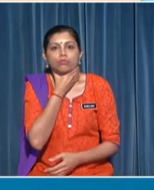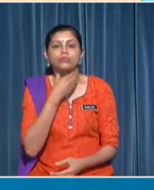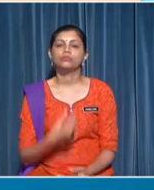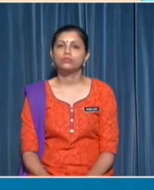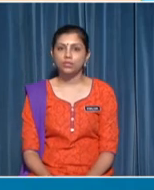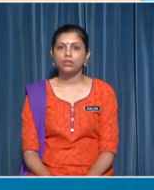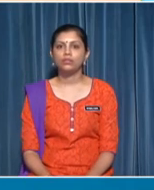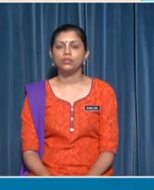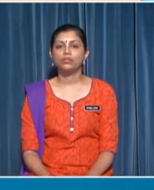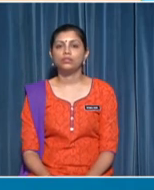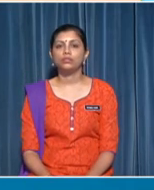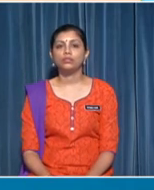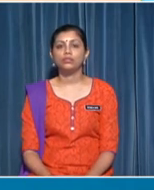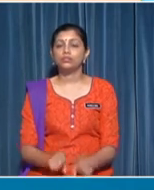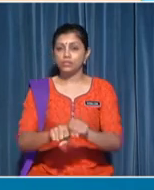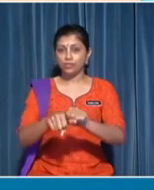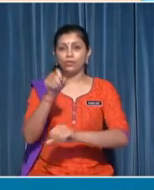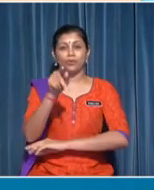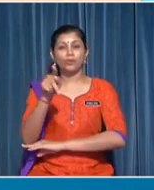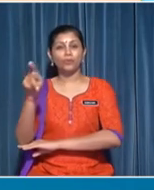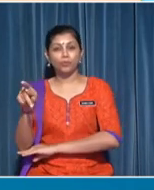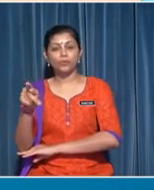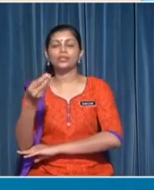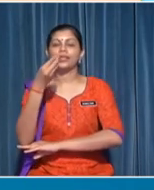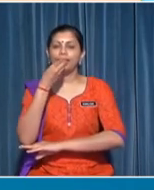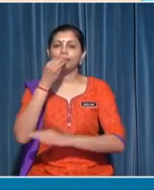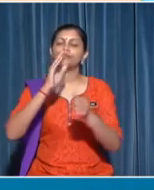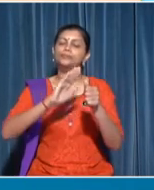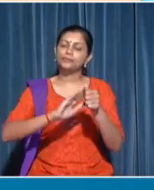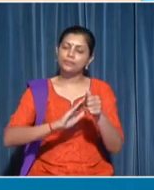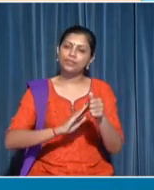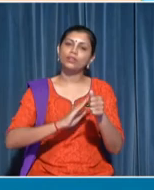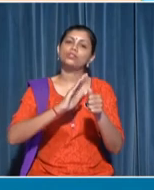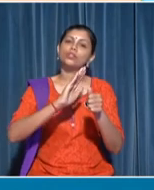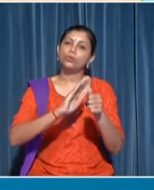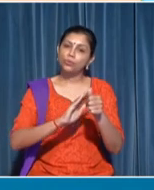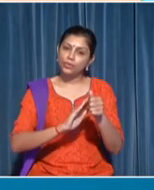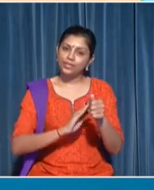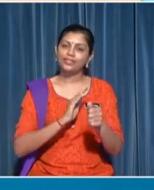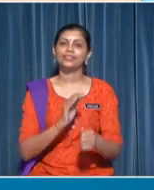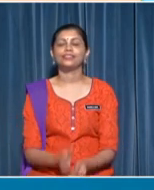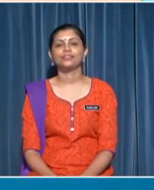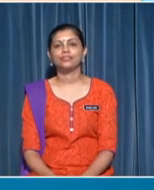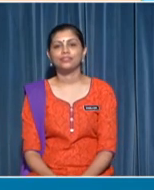Therefore, dear pupils, eat slowly while sitting down properly.